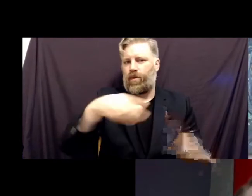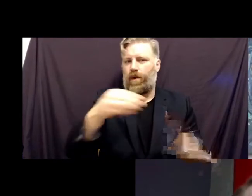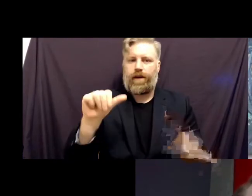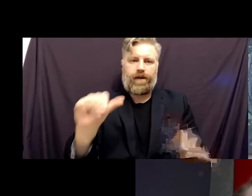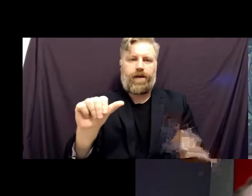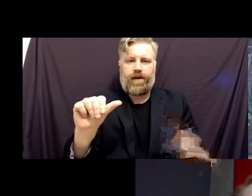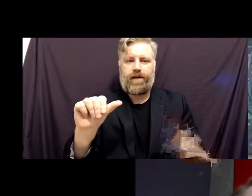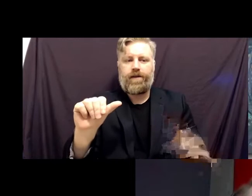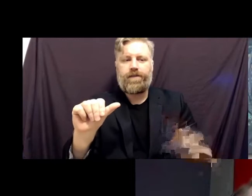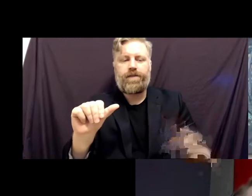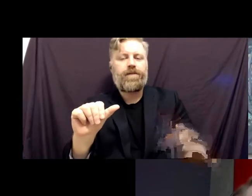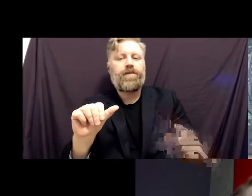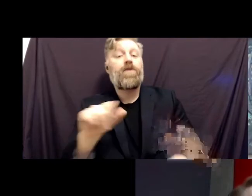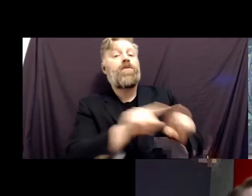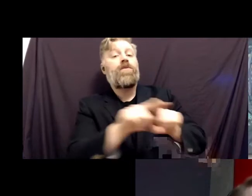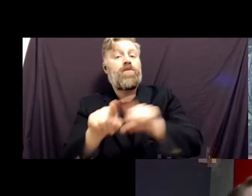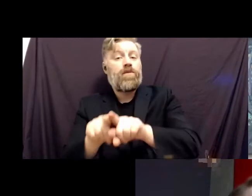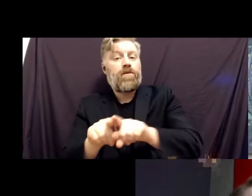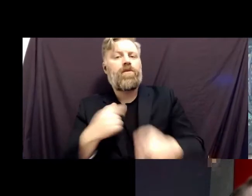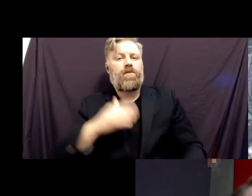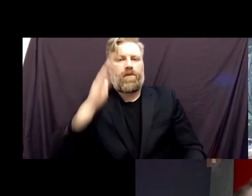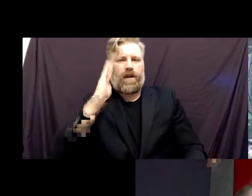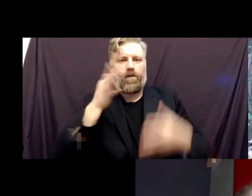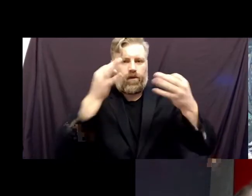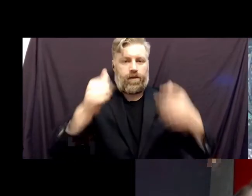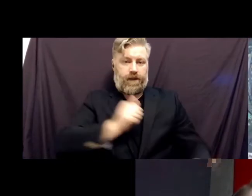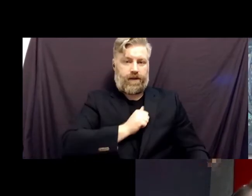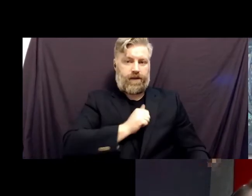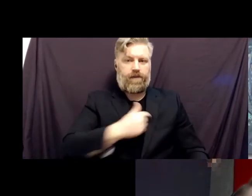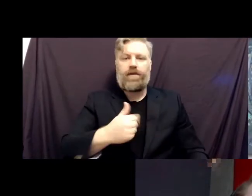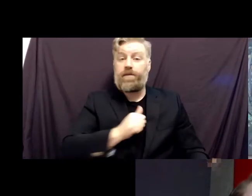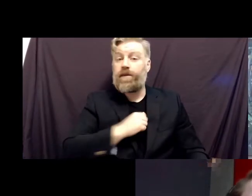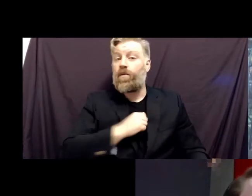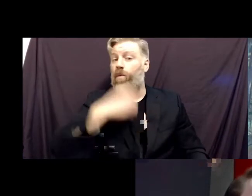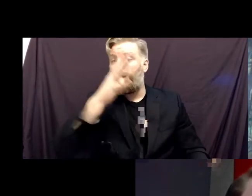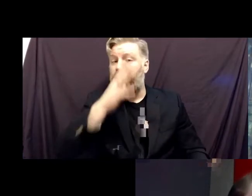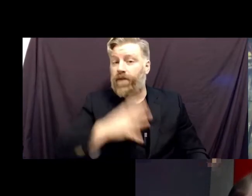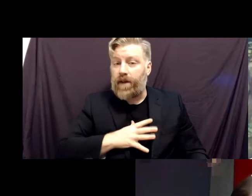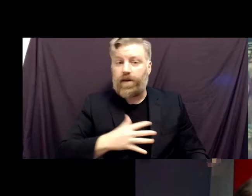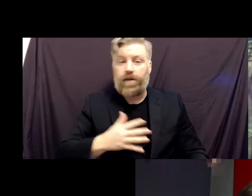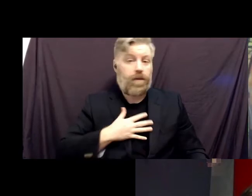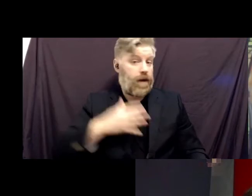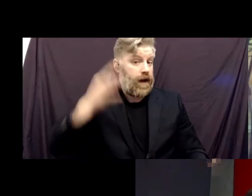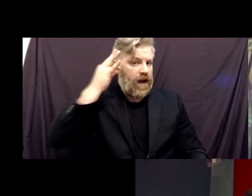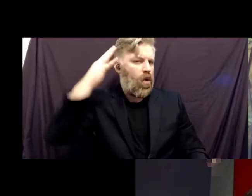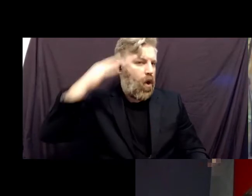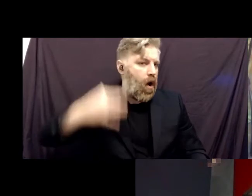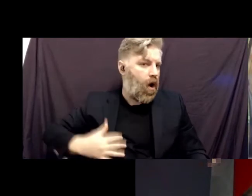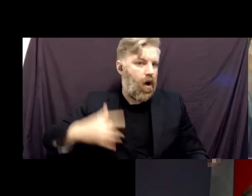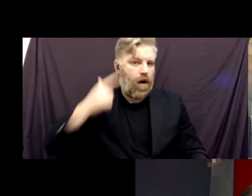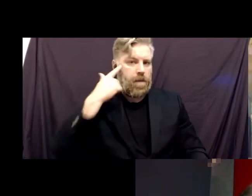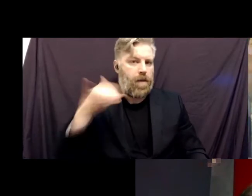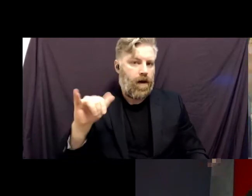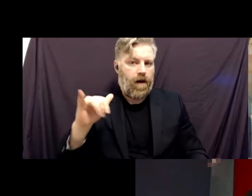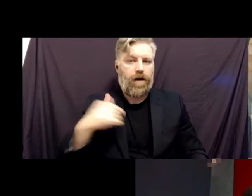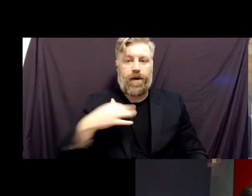give a description of myself. I am a white female. I have long blonde hair, and I'm wearing a black